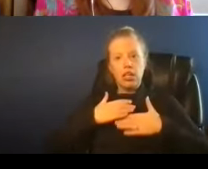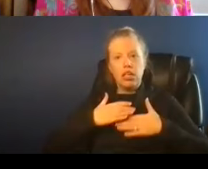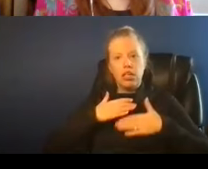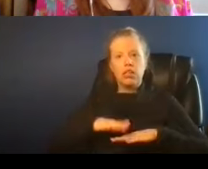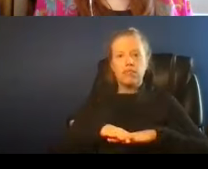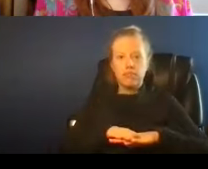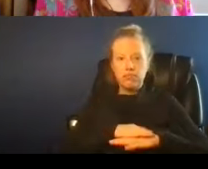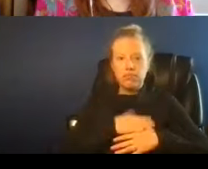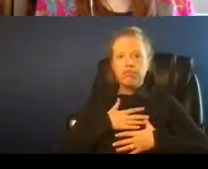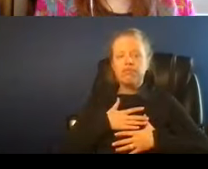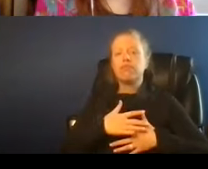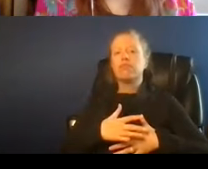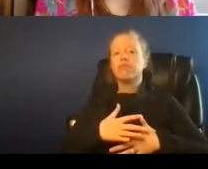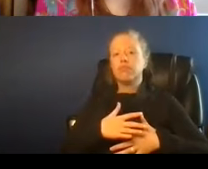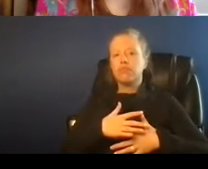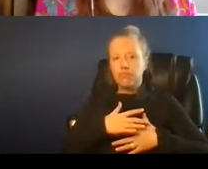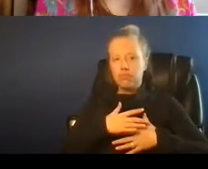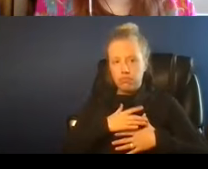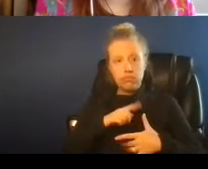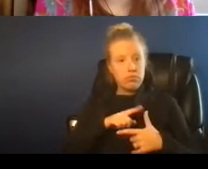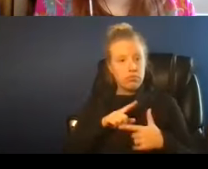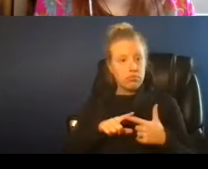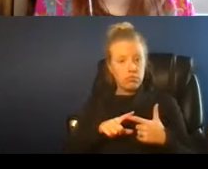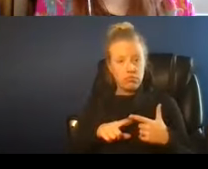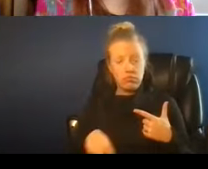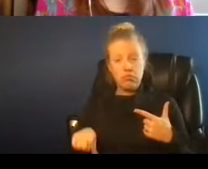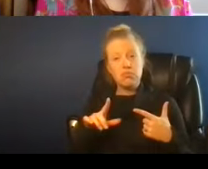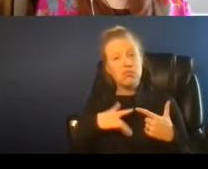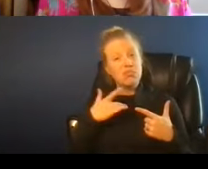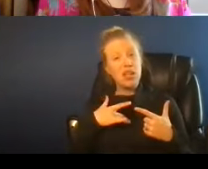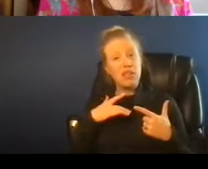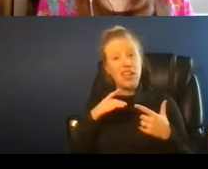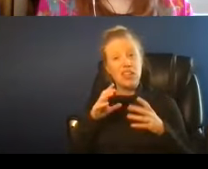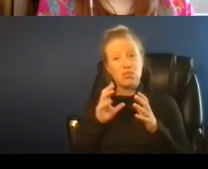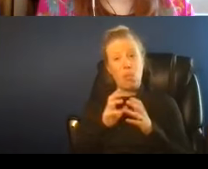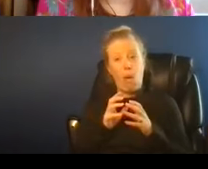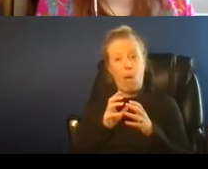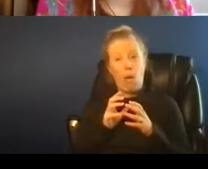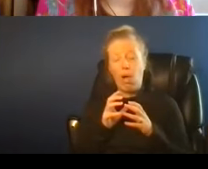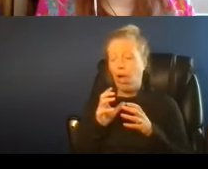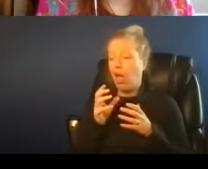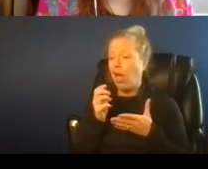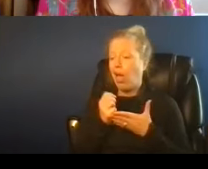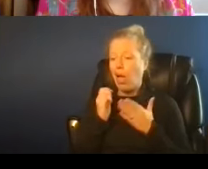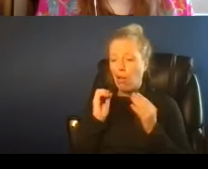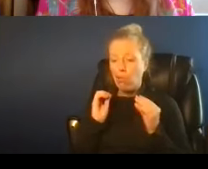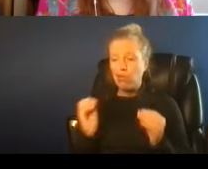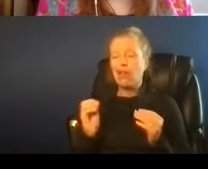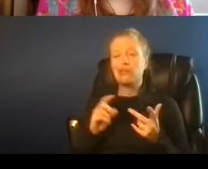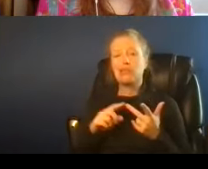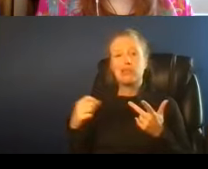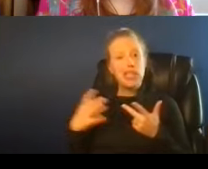slowly. You might, let's see, you might feel small or helpless or terrified. You might